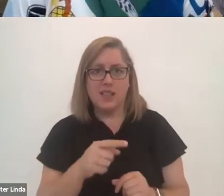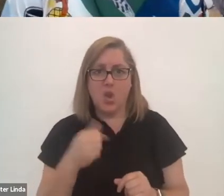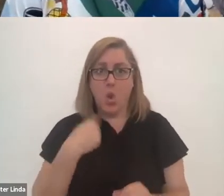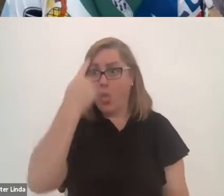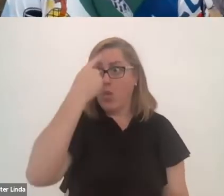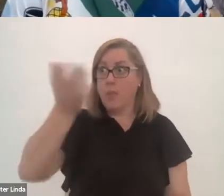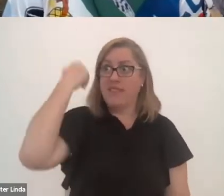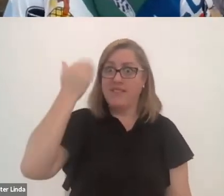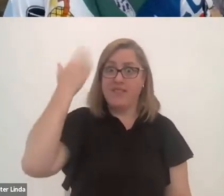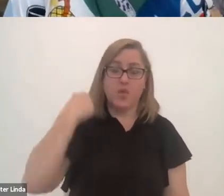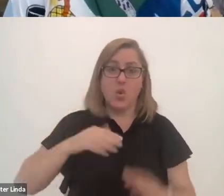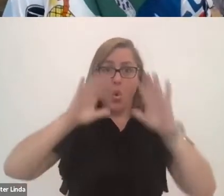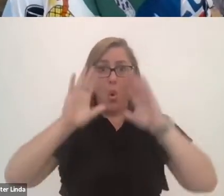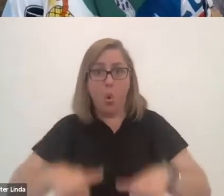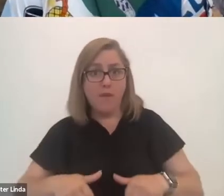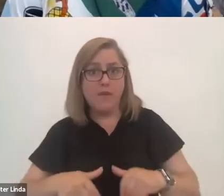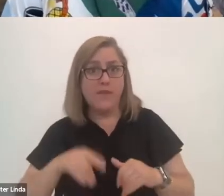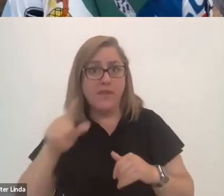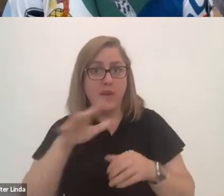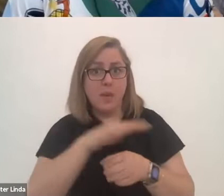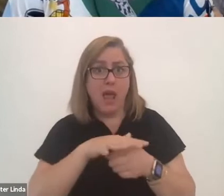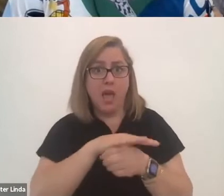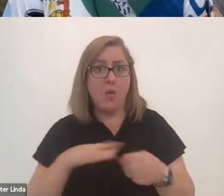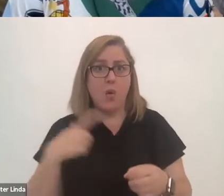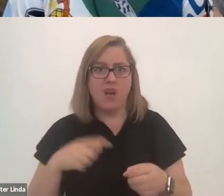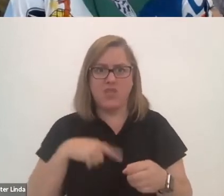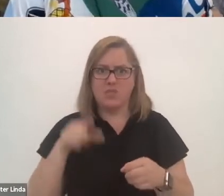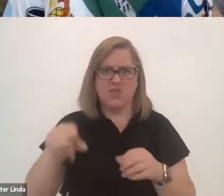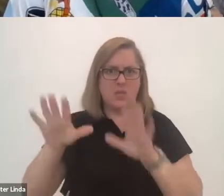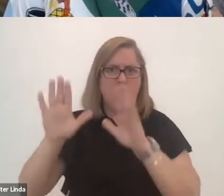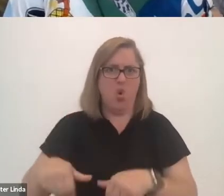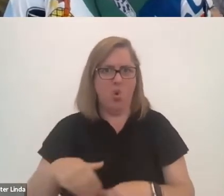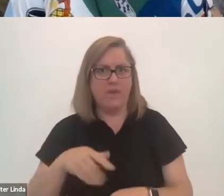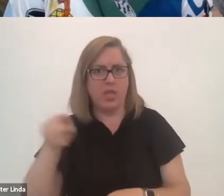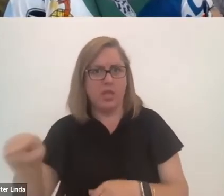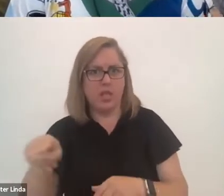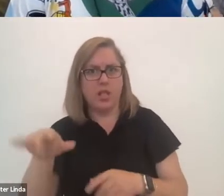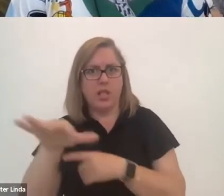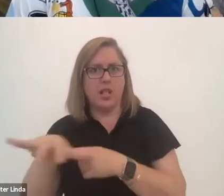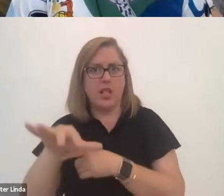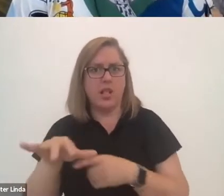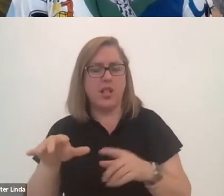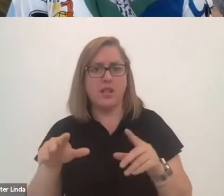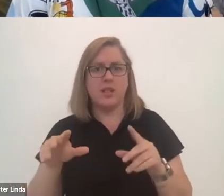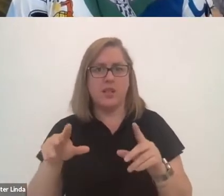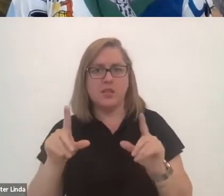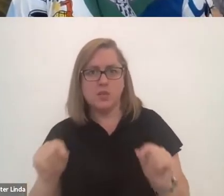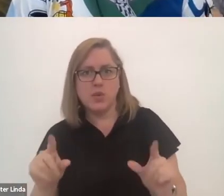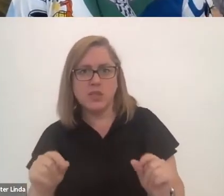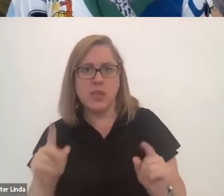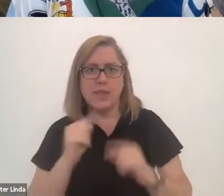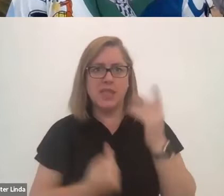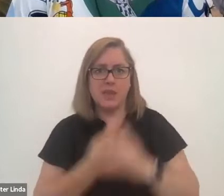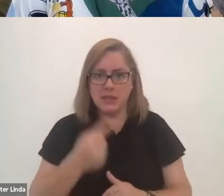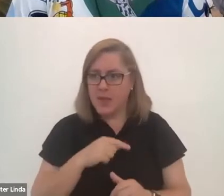place when I first went on there, because there are some horrible pockets of Twitter. And then I did a bit of a curation